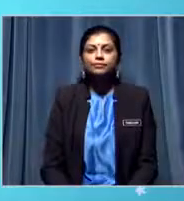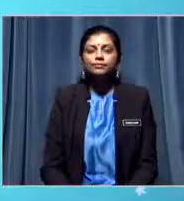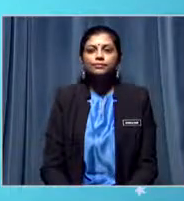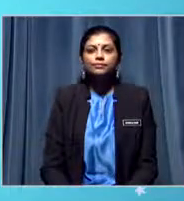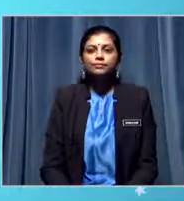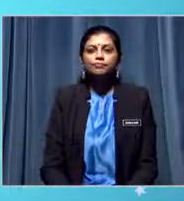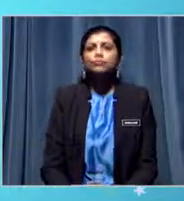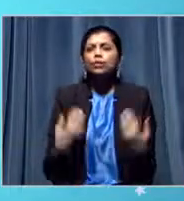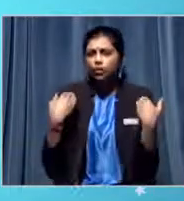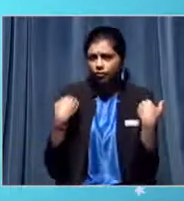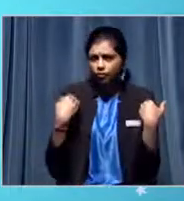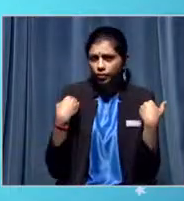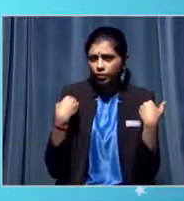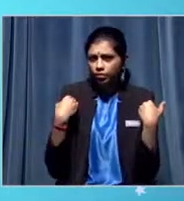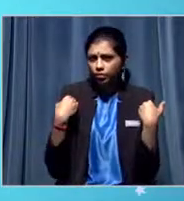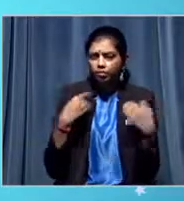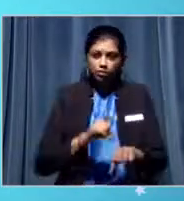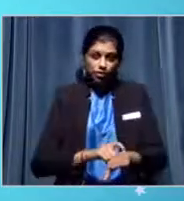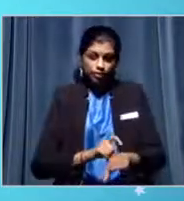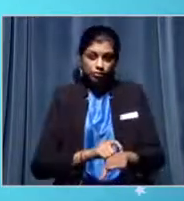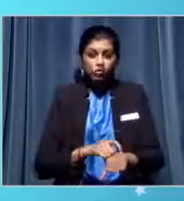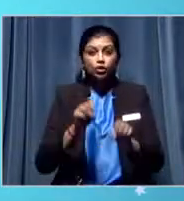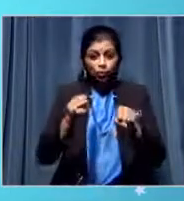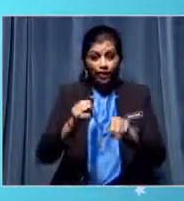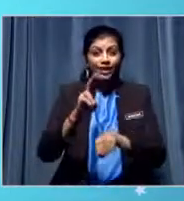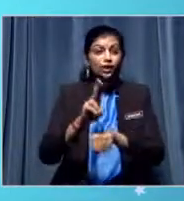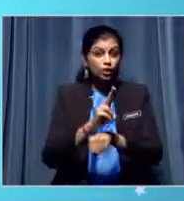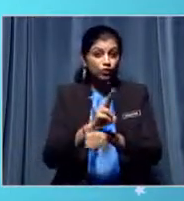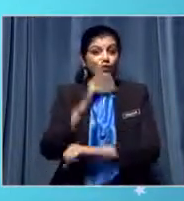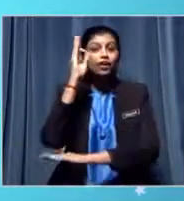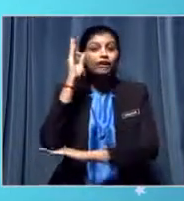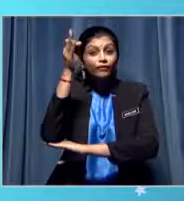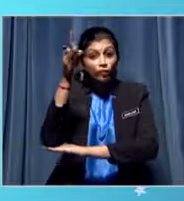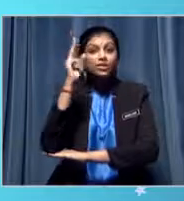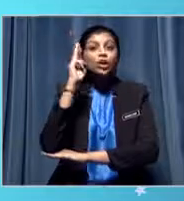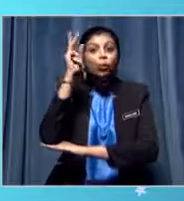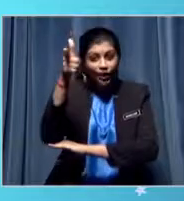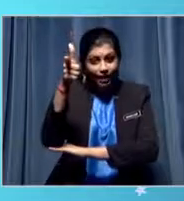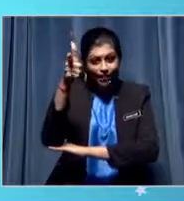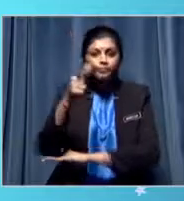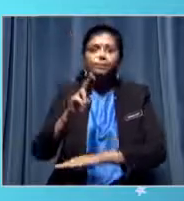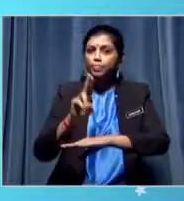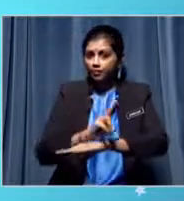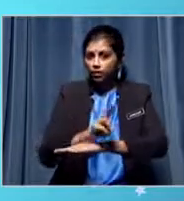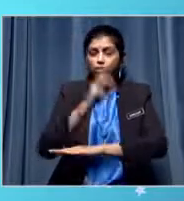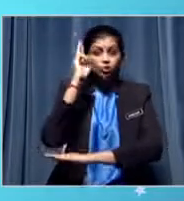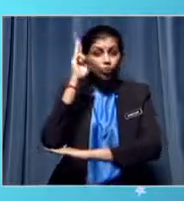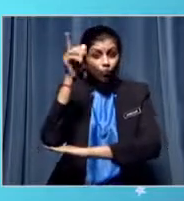There are many occasions where we can use future will. We use will